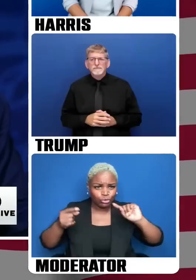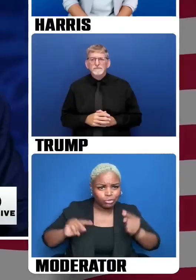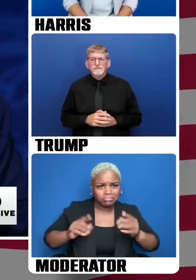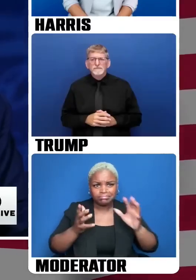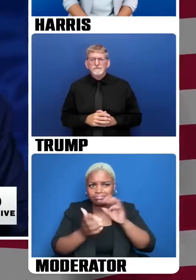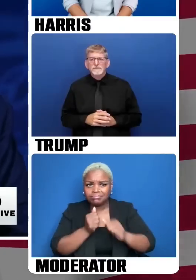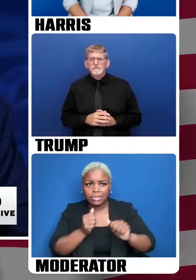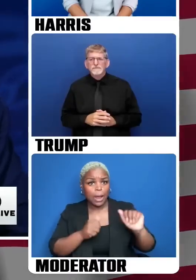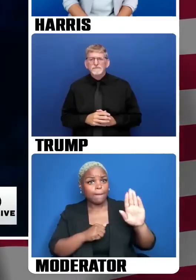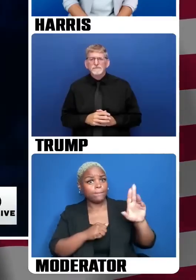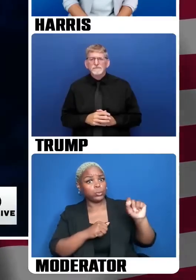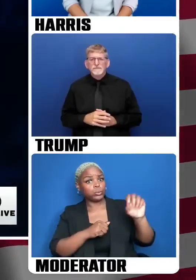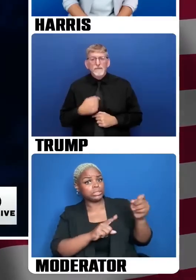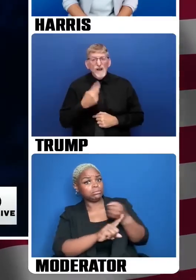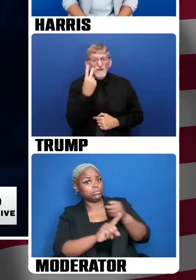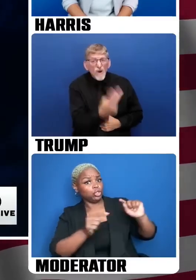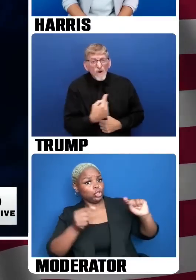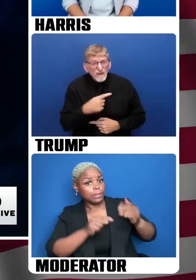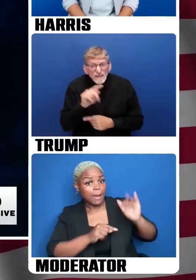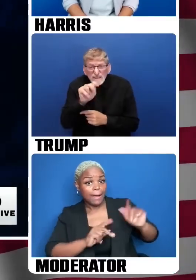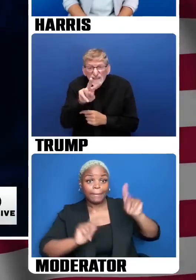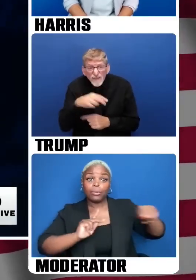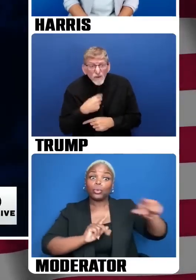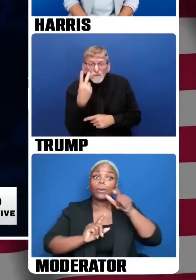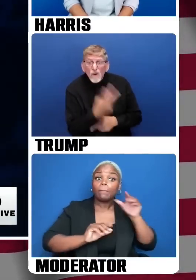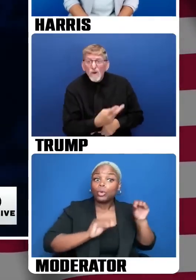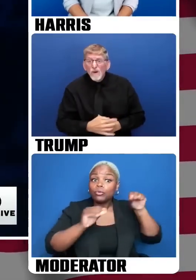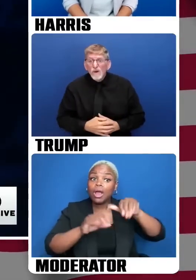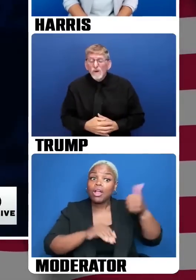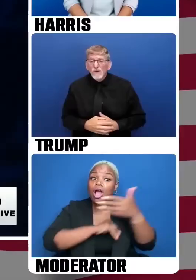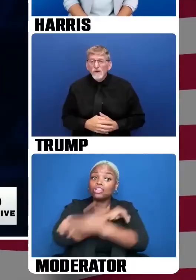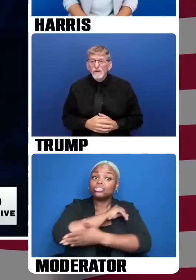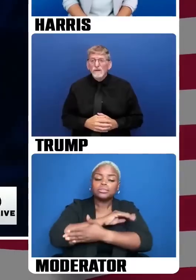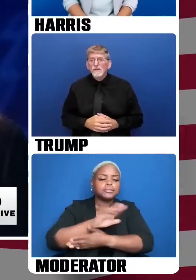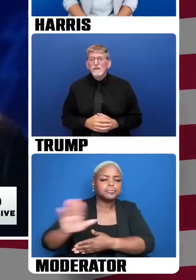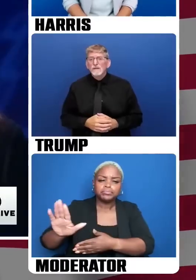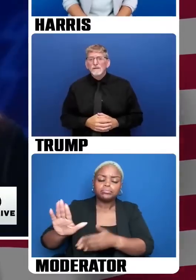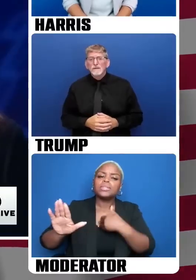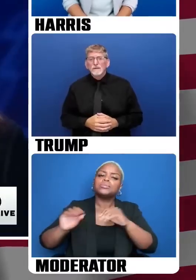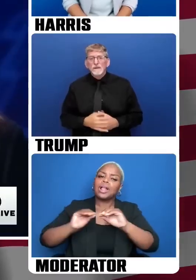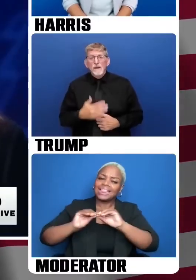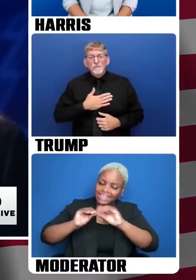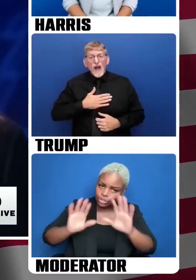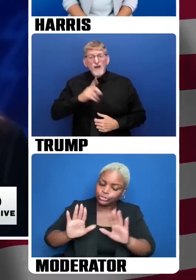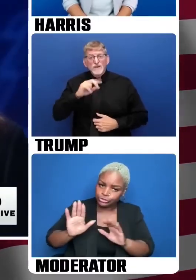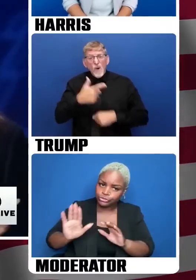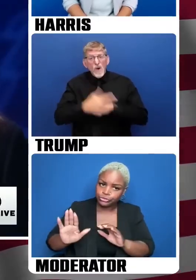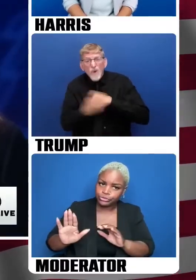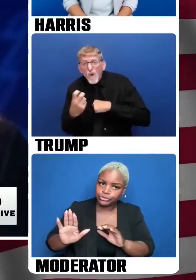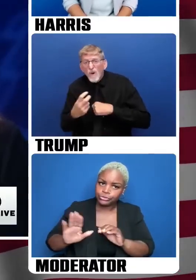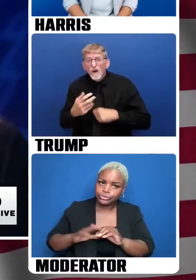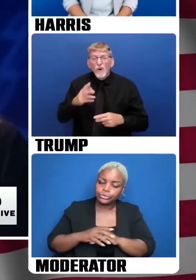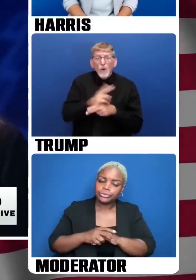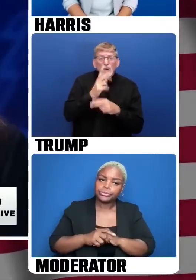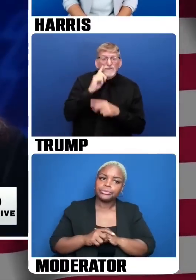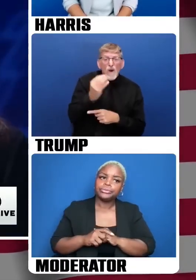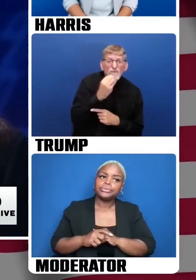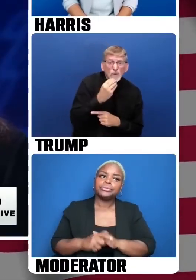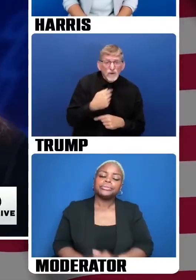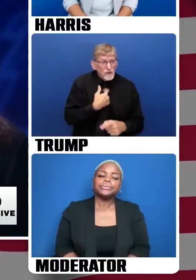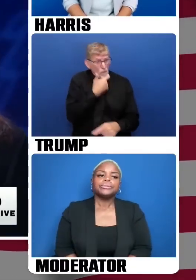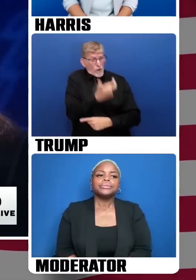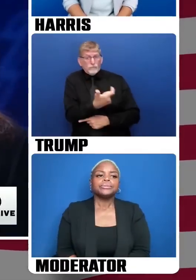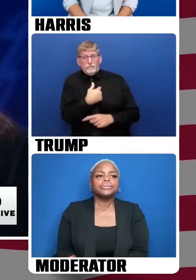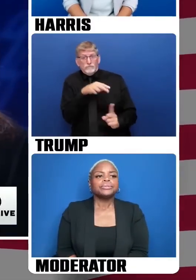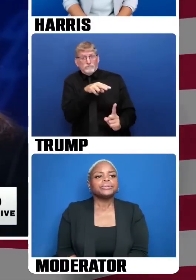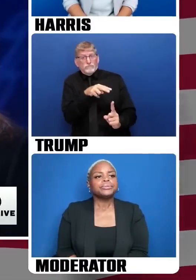people on television. Let me just say here, this is the people on television say my dog was taken and used for food. So maybe he said that, and maybe that's a